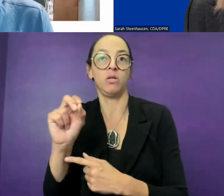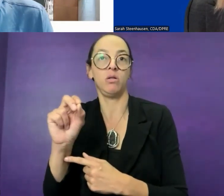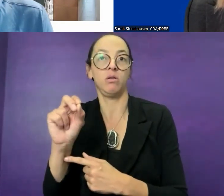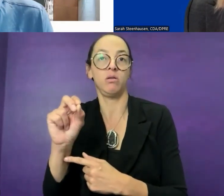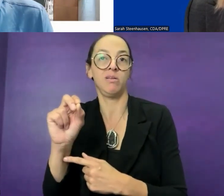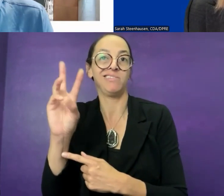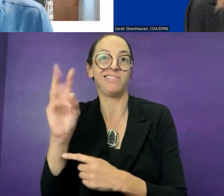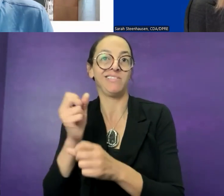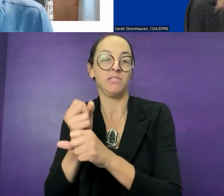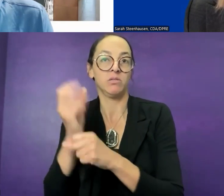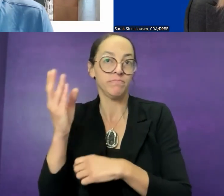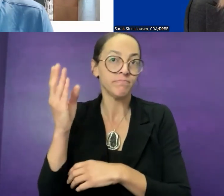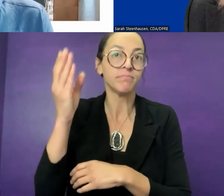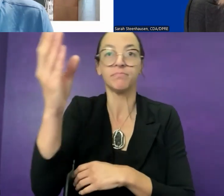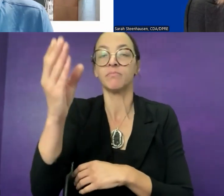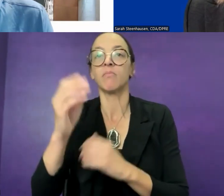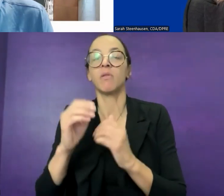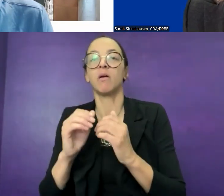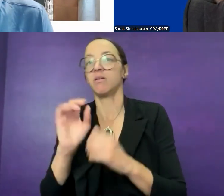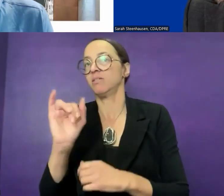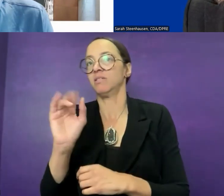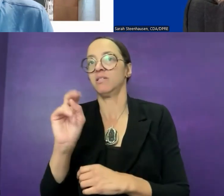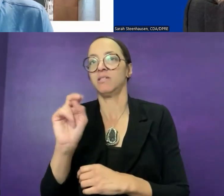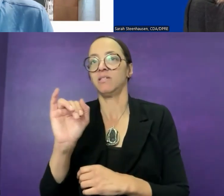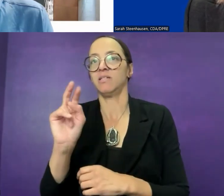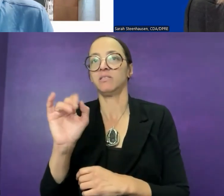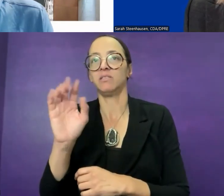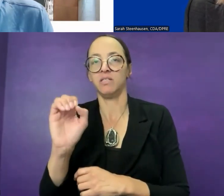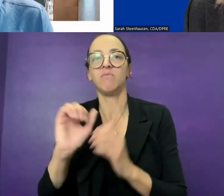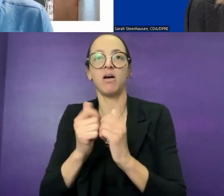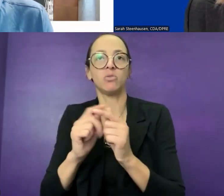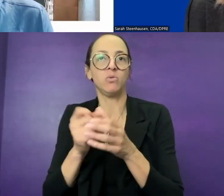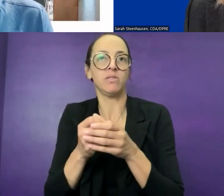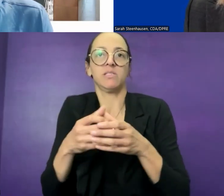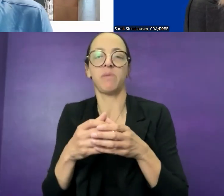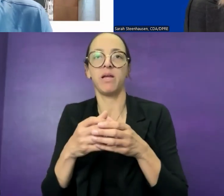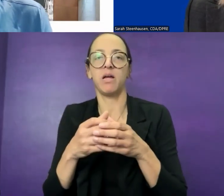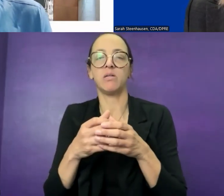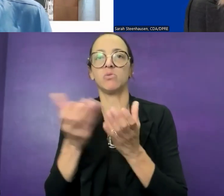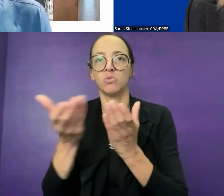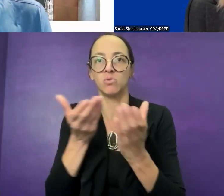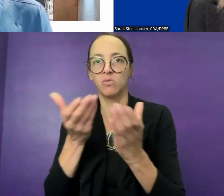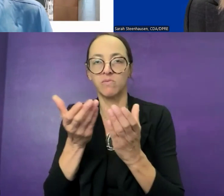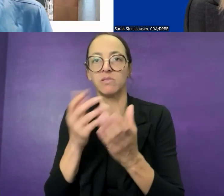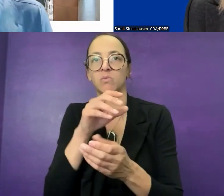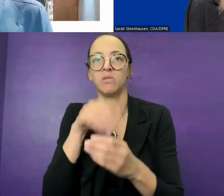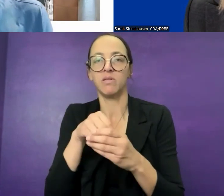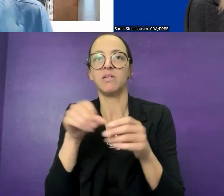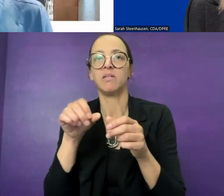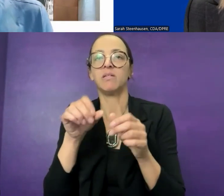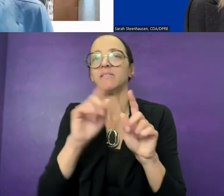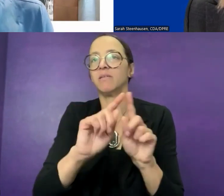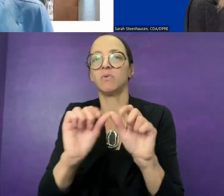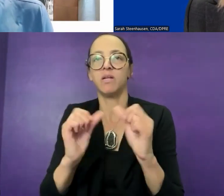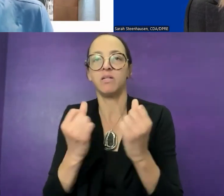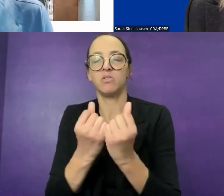role of that the area agencies on aging play across the continuum, and making the important connections